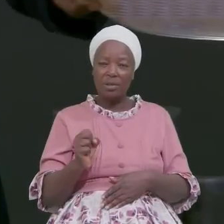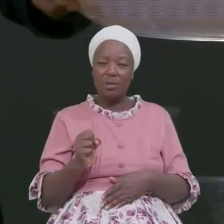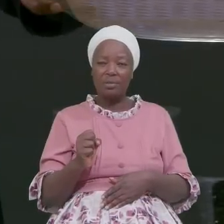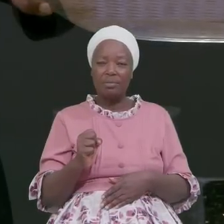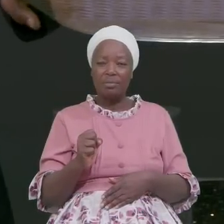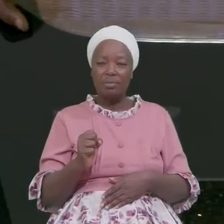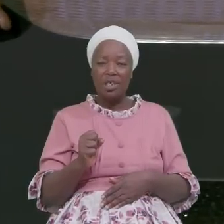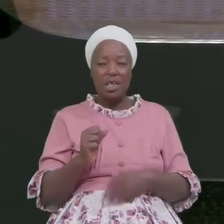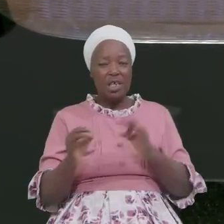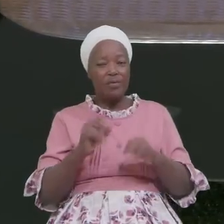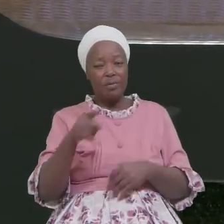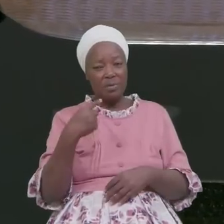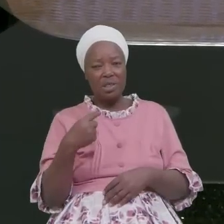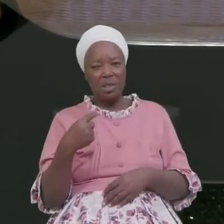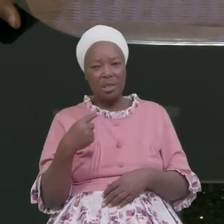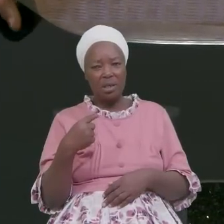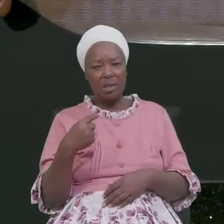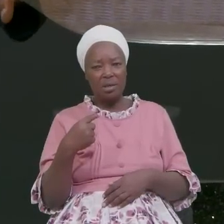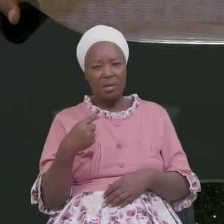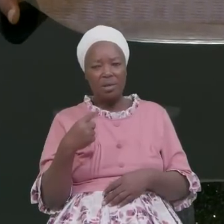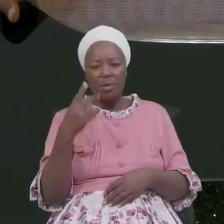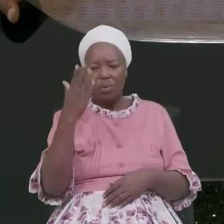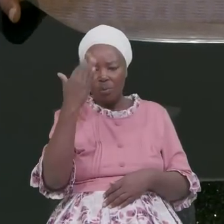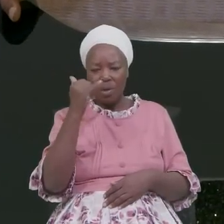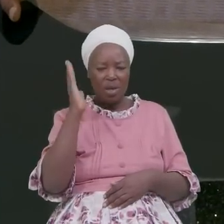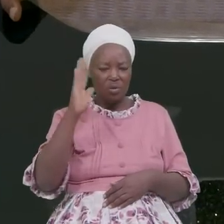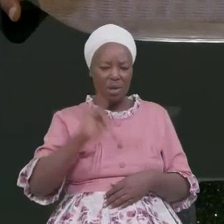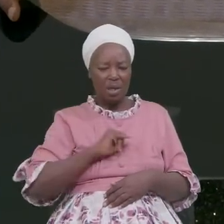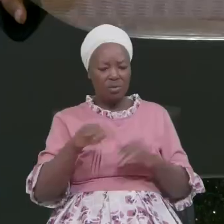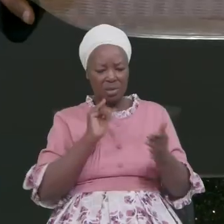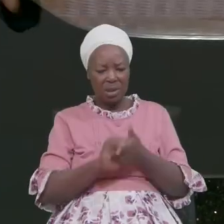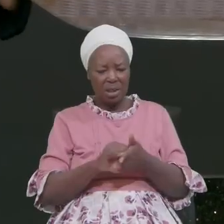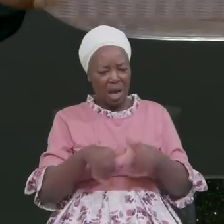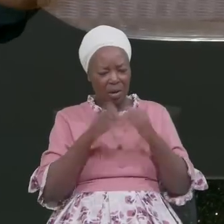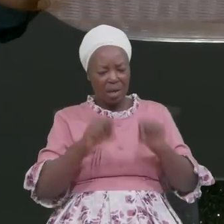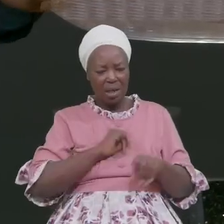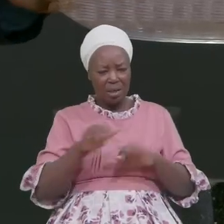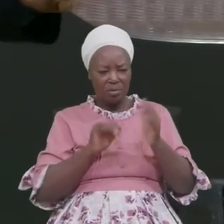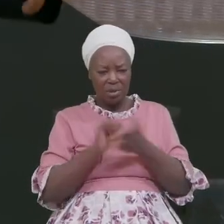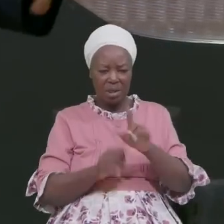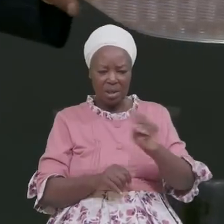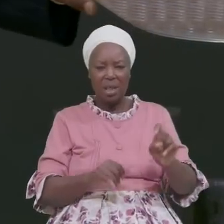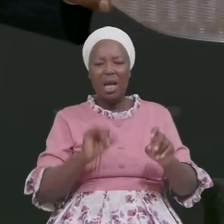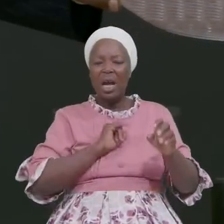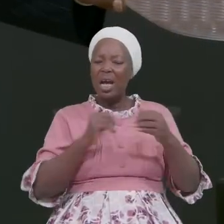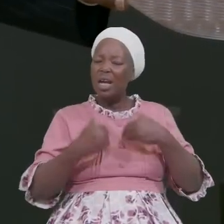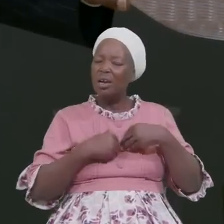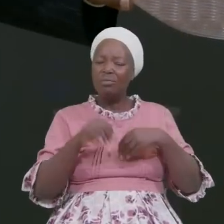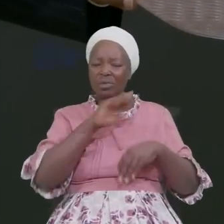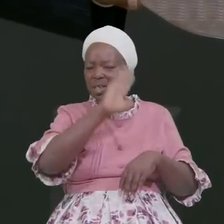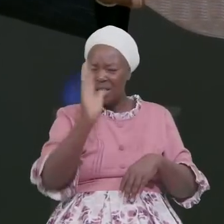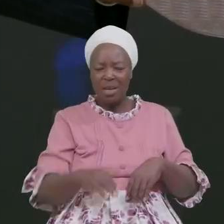if you say, why should I do that? How can I do that? I have never